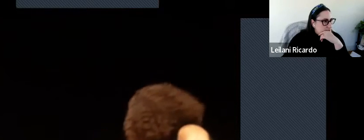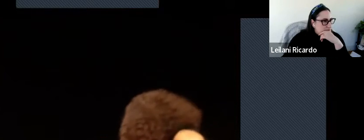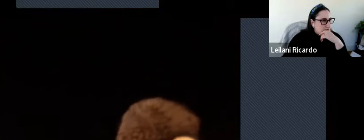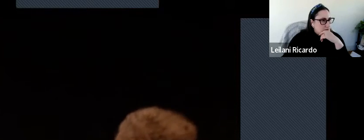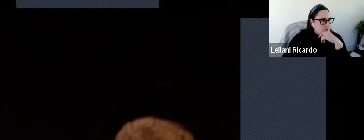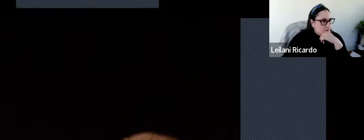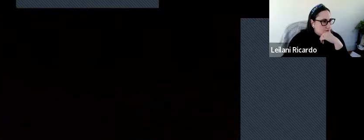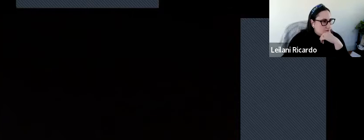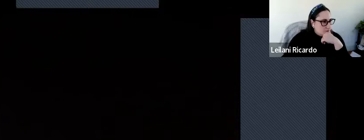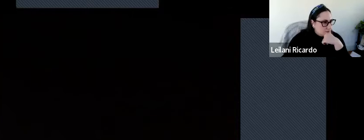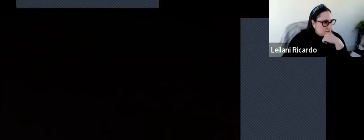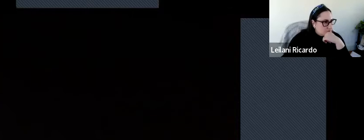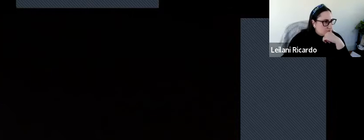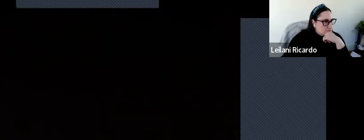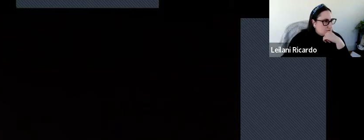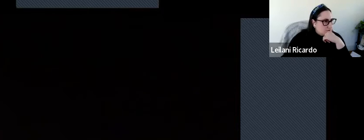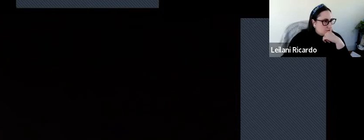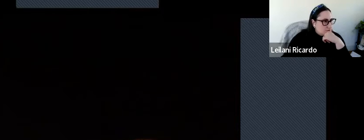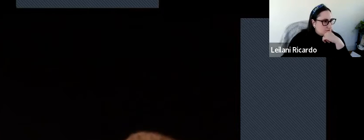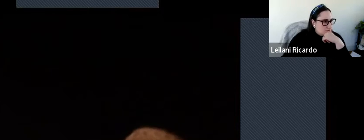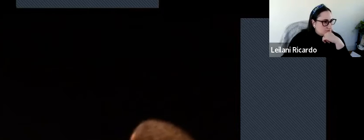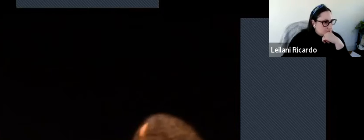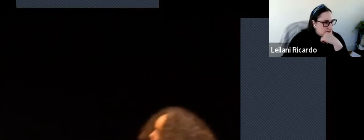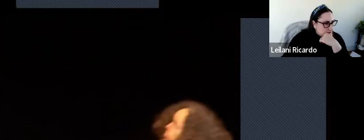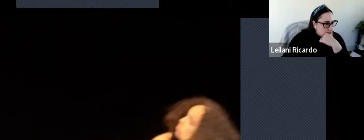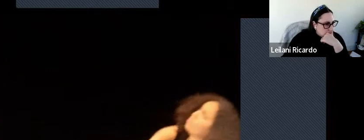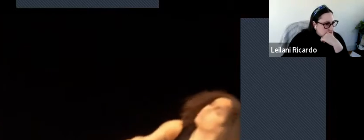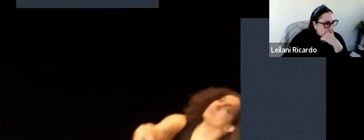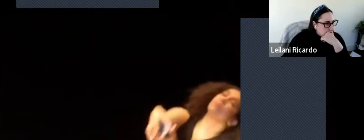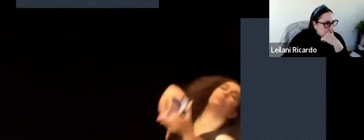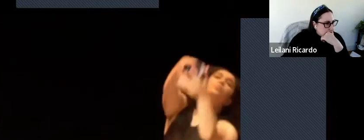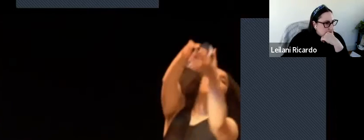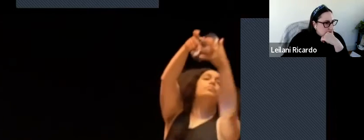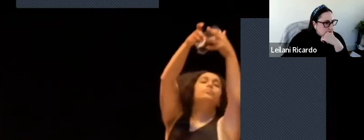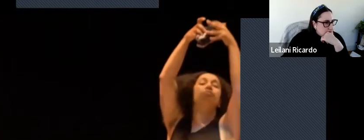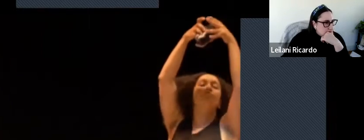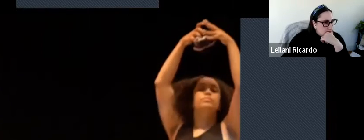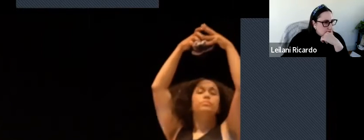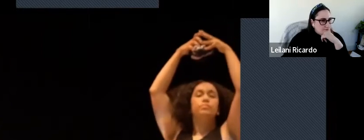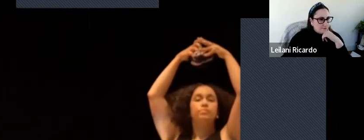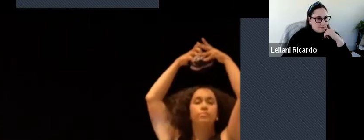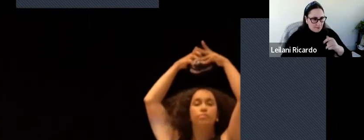What wounds will turn into wisdom? How will I choose to lighten the load?